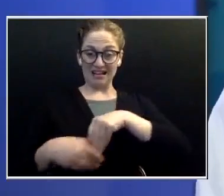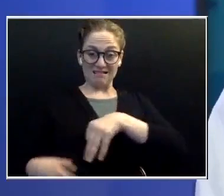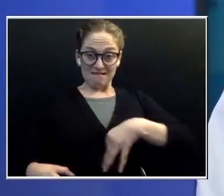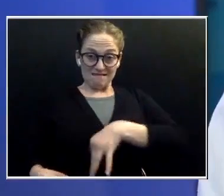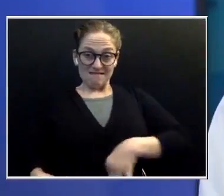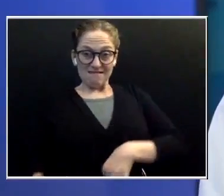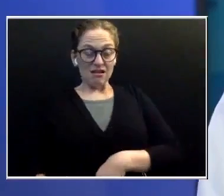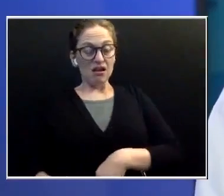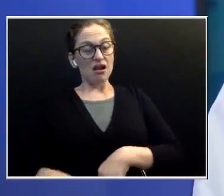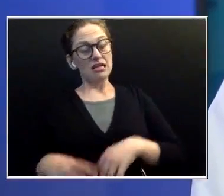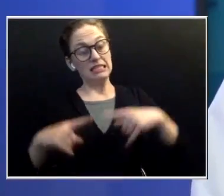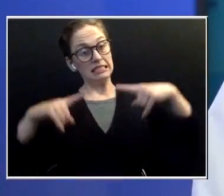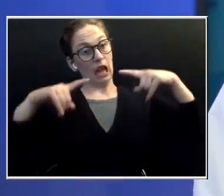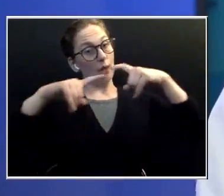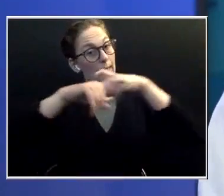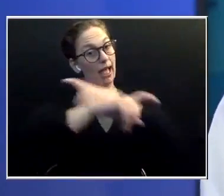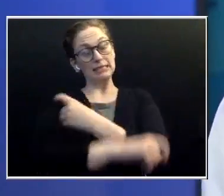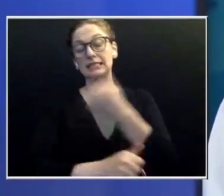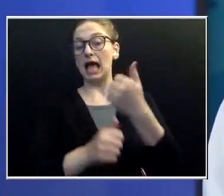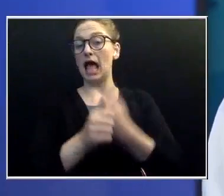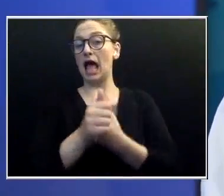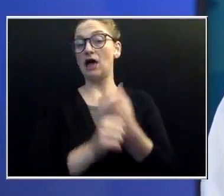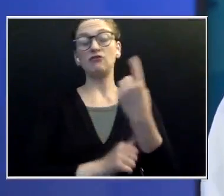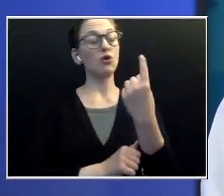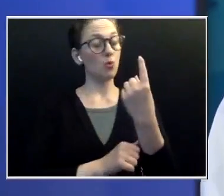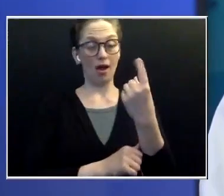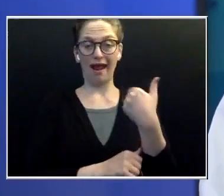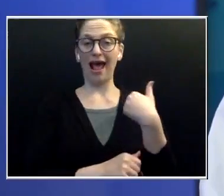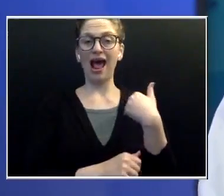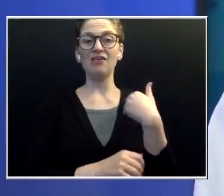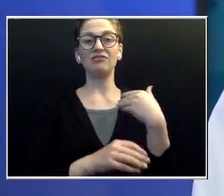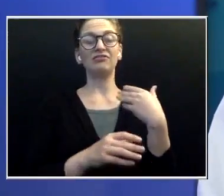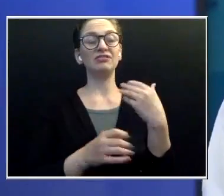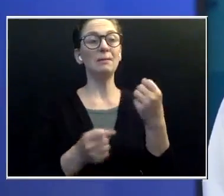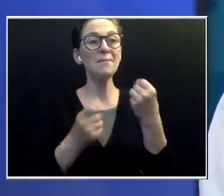actually is a home of trillions and trillions of